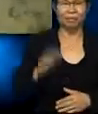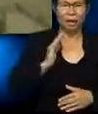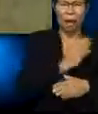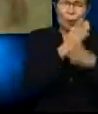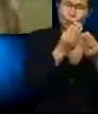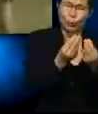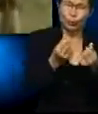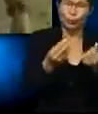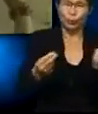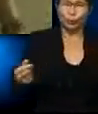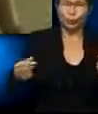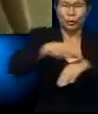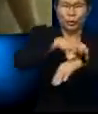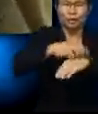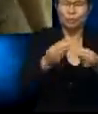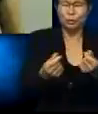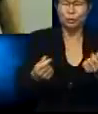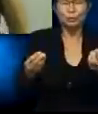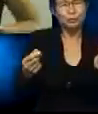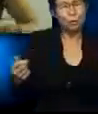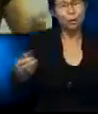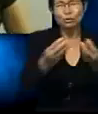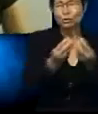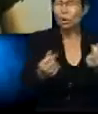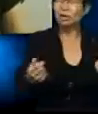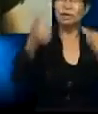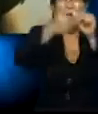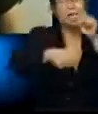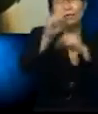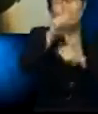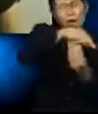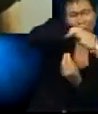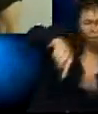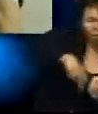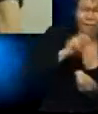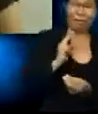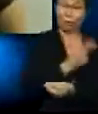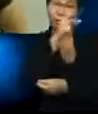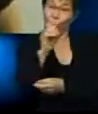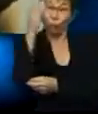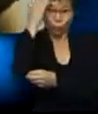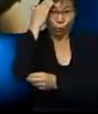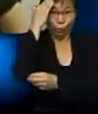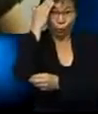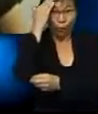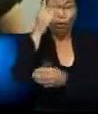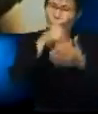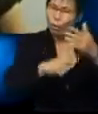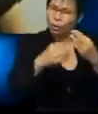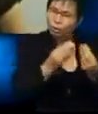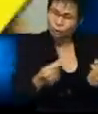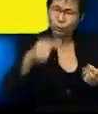Our earth is covered with soil. Soil is everywhere around us. Do you know what soil